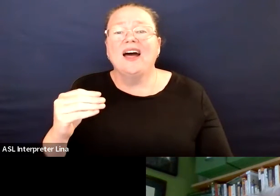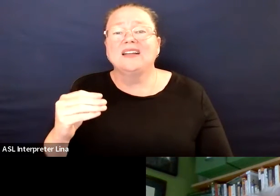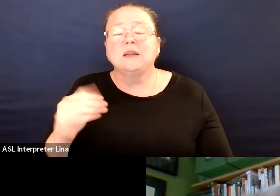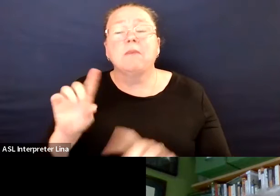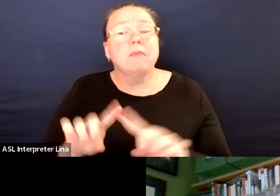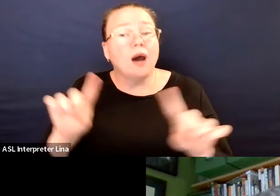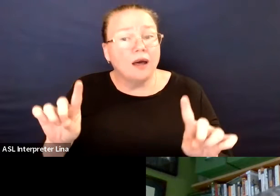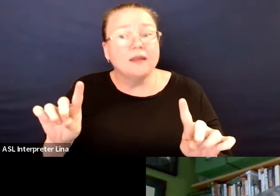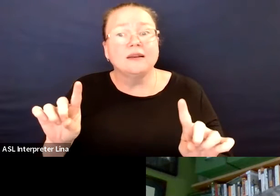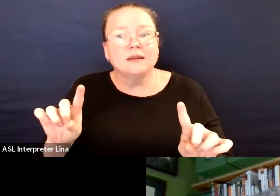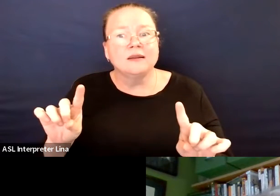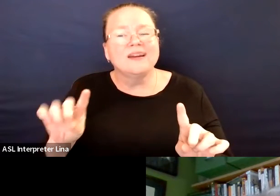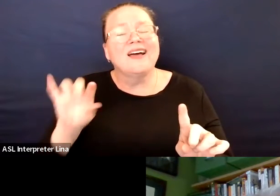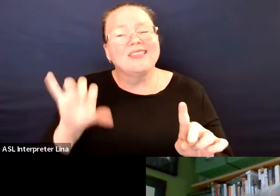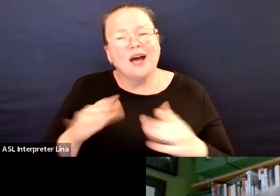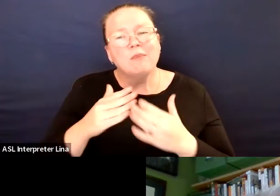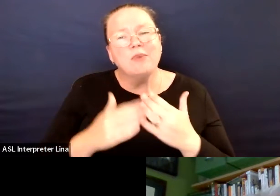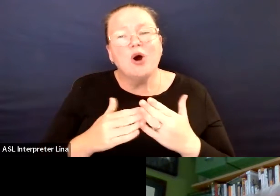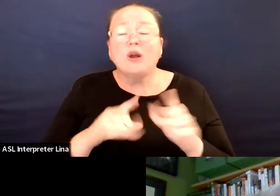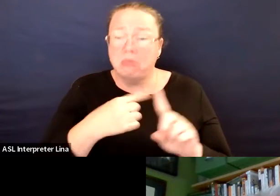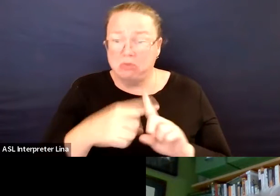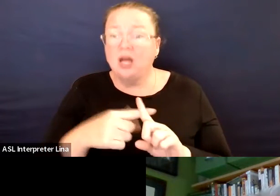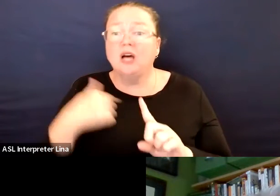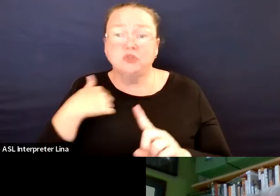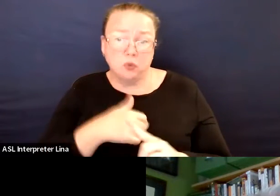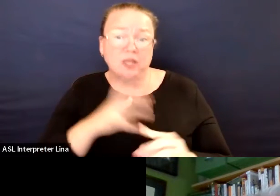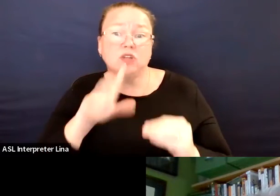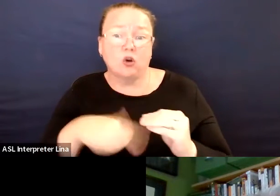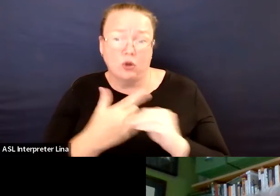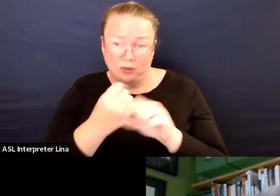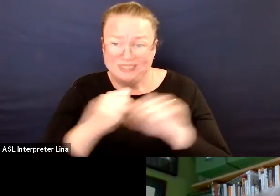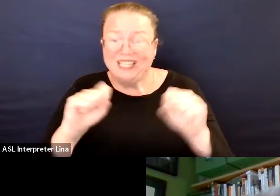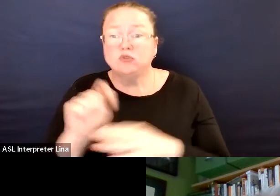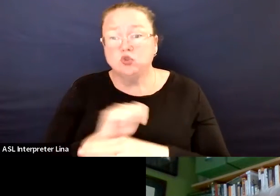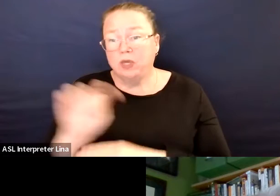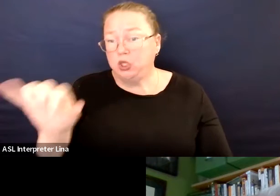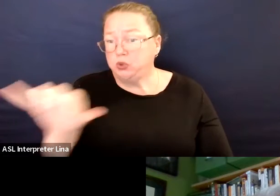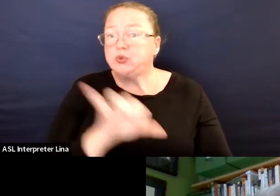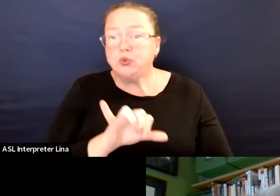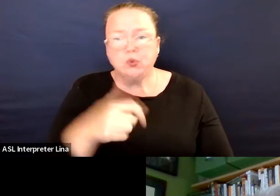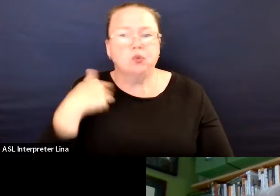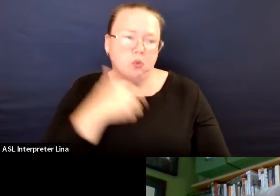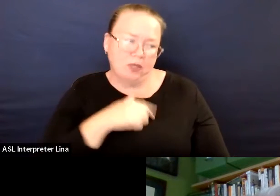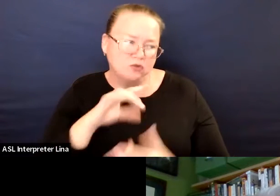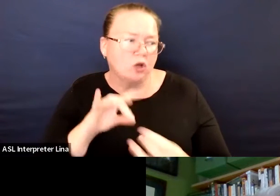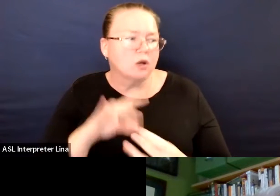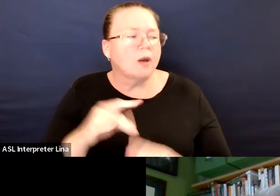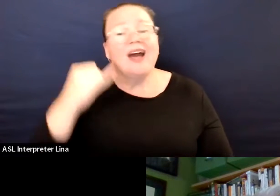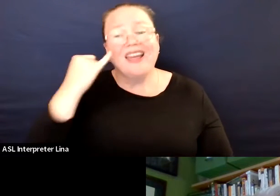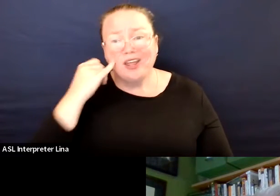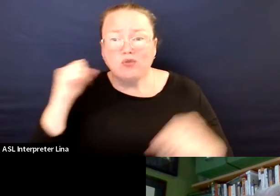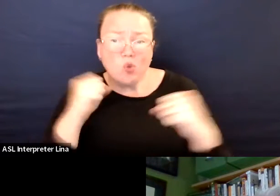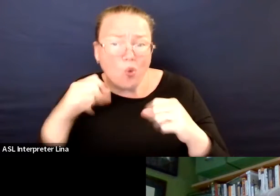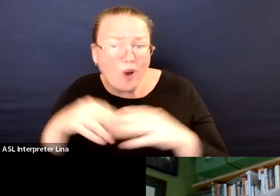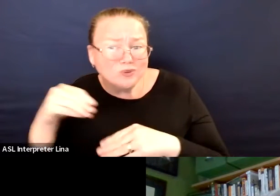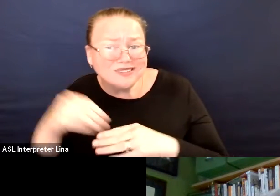But it's just part of we also go over safety training as well. So we talk about if it's going to be cold out